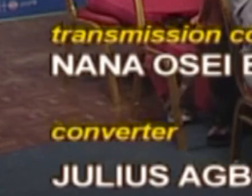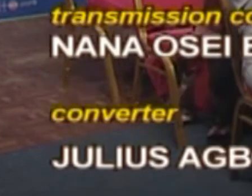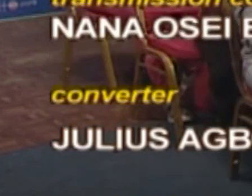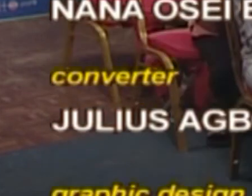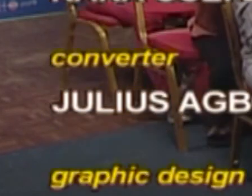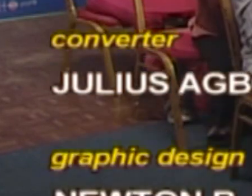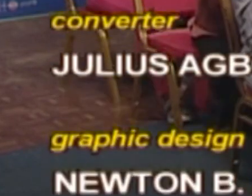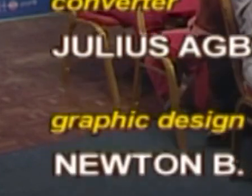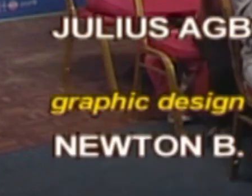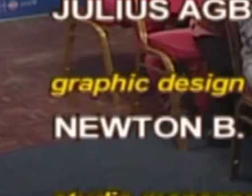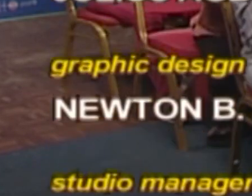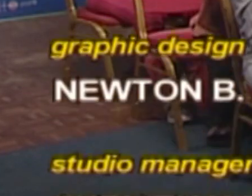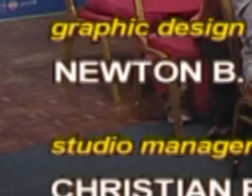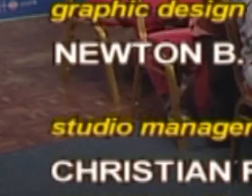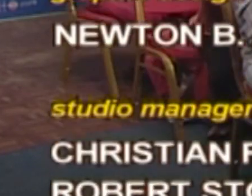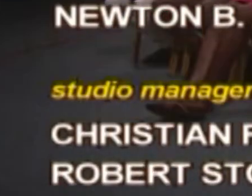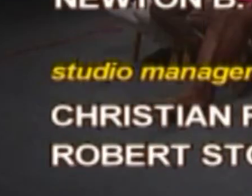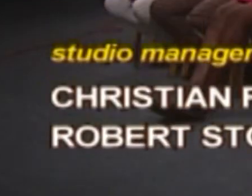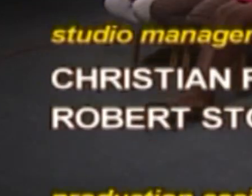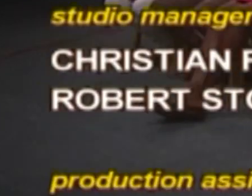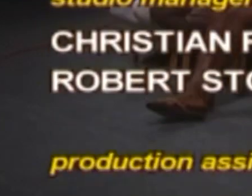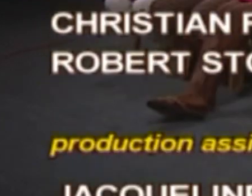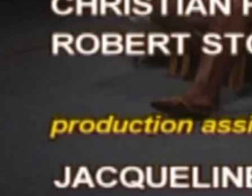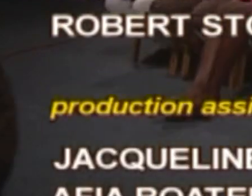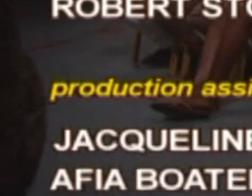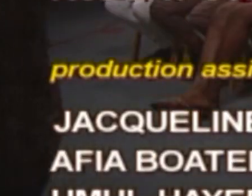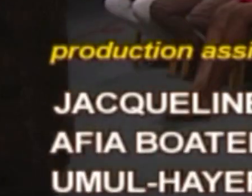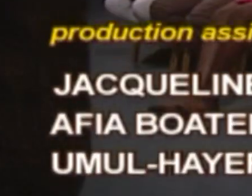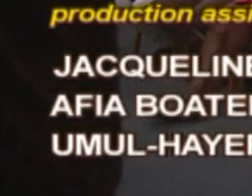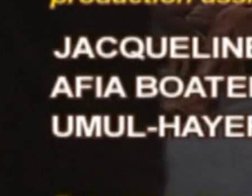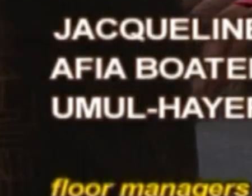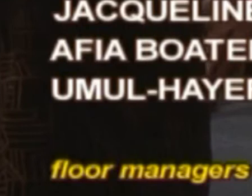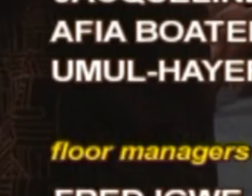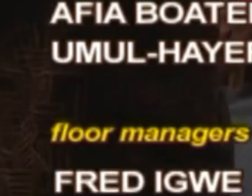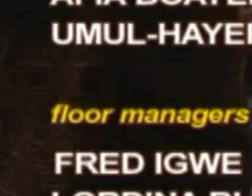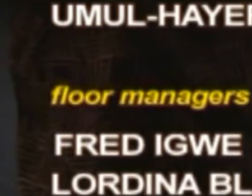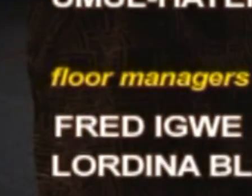We spent the weekend getting even more.